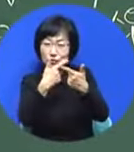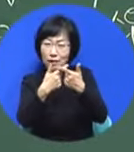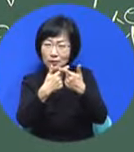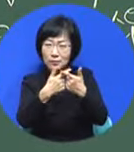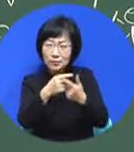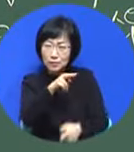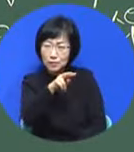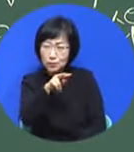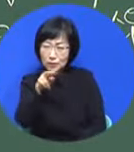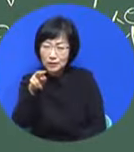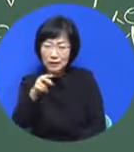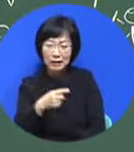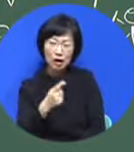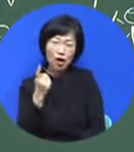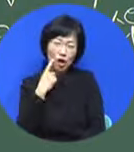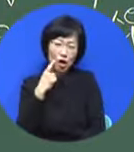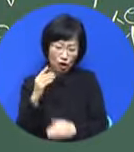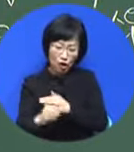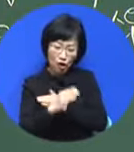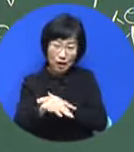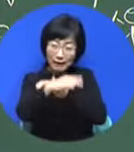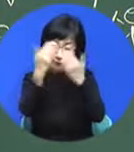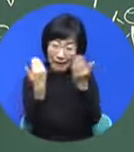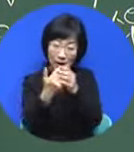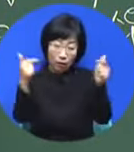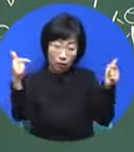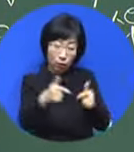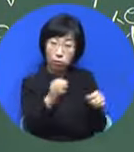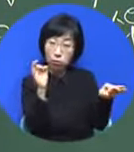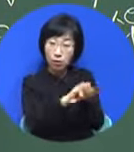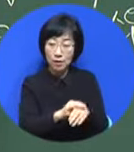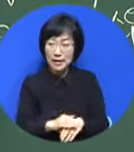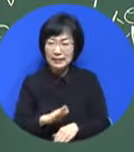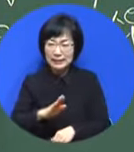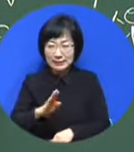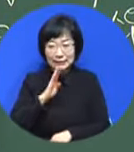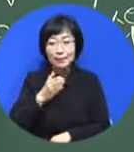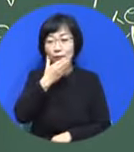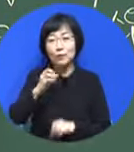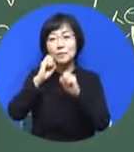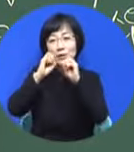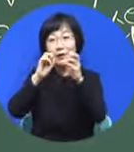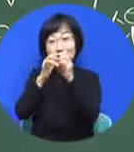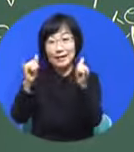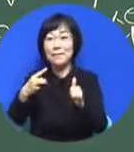God gets rid of all the fakes, and He will only allow those who really have the gospel to remain.